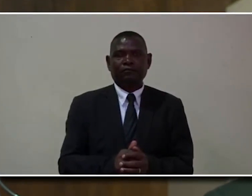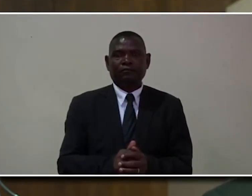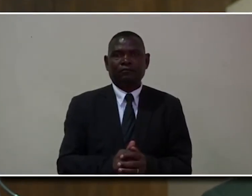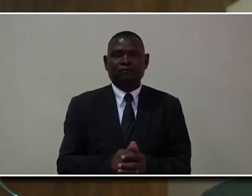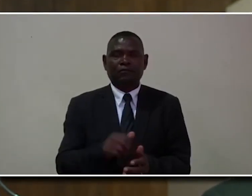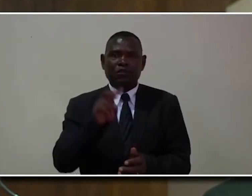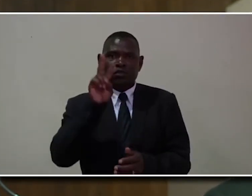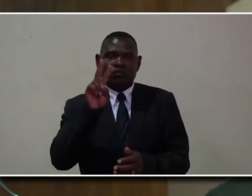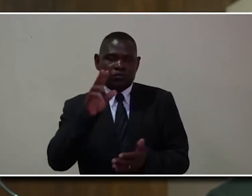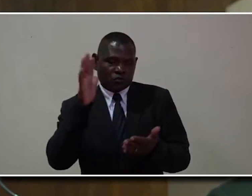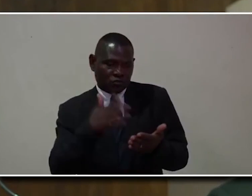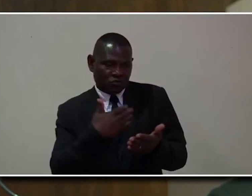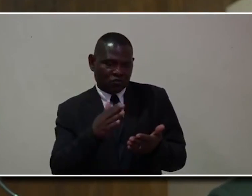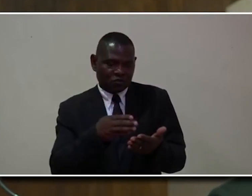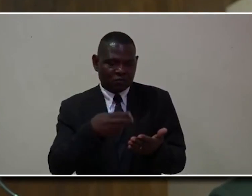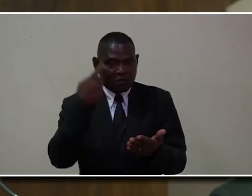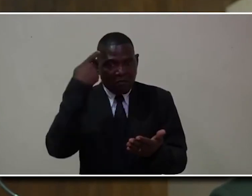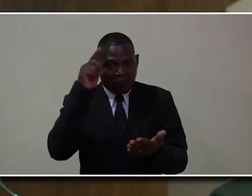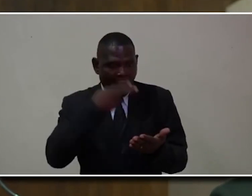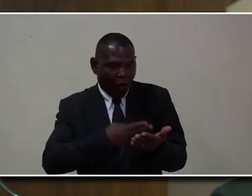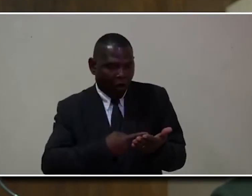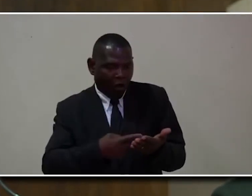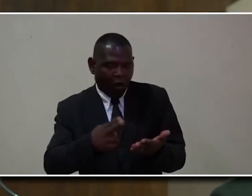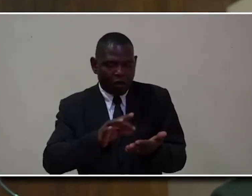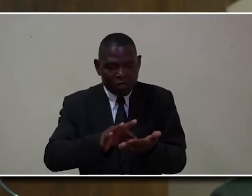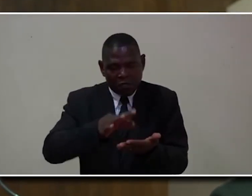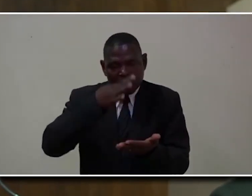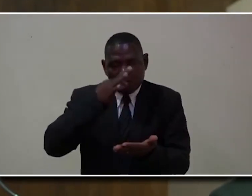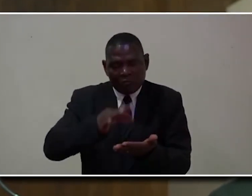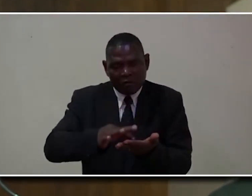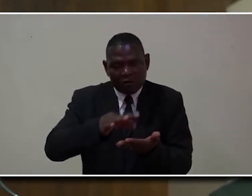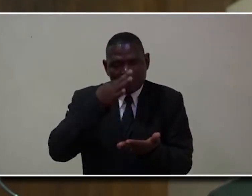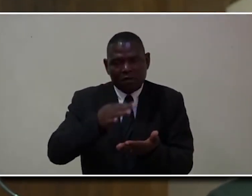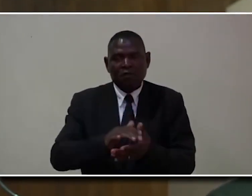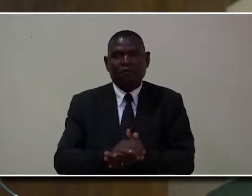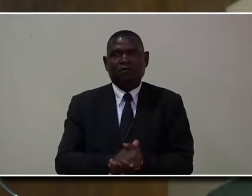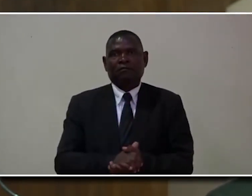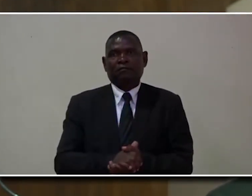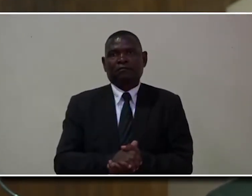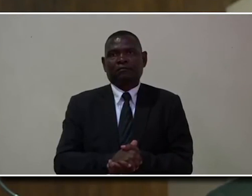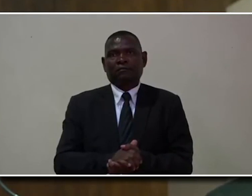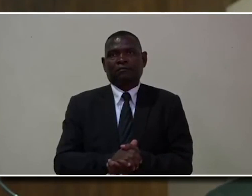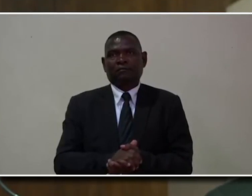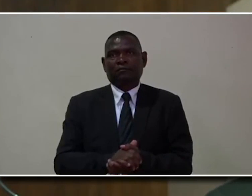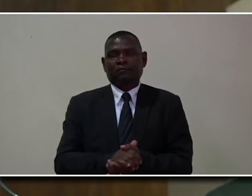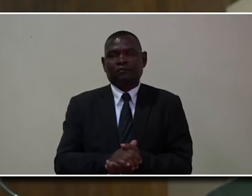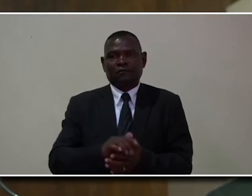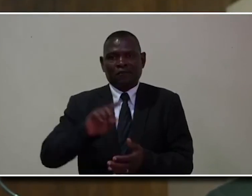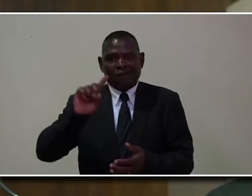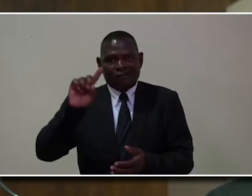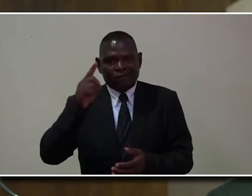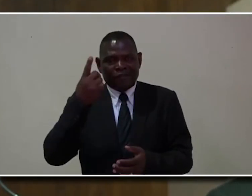Communion are. Nyimbo zomwe zaimbidwa polandira mgonero ndizi. The first one is There Is